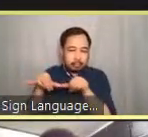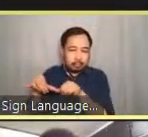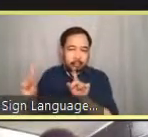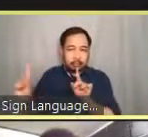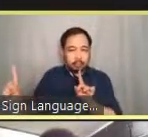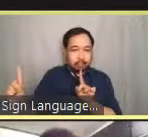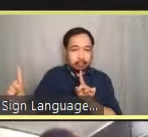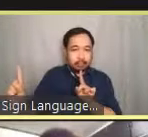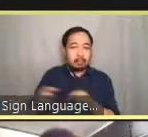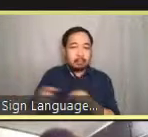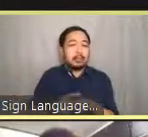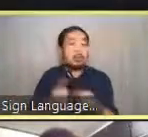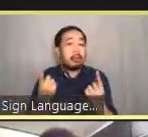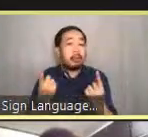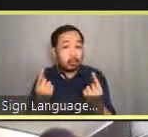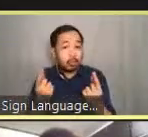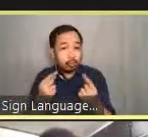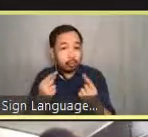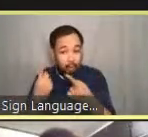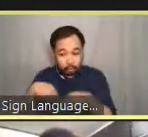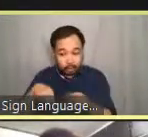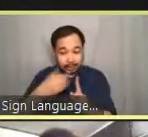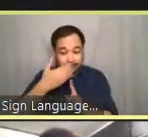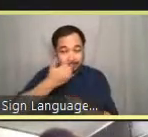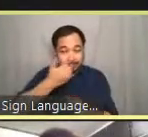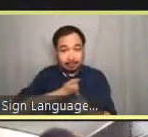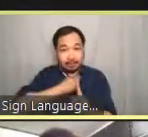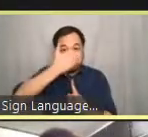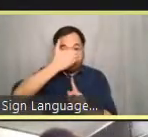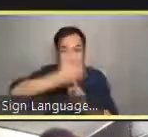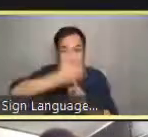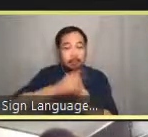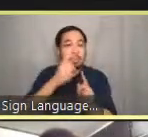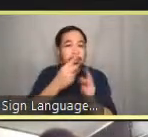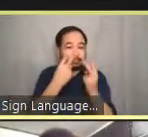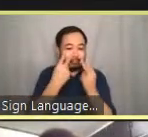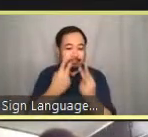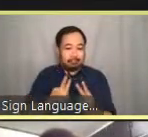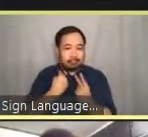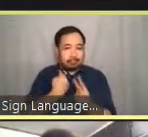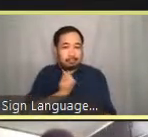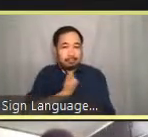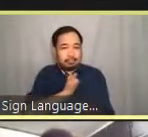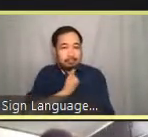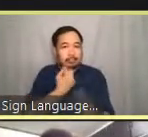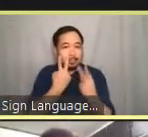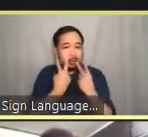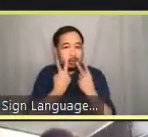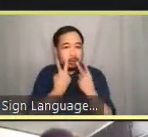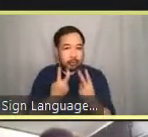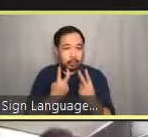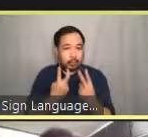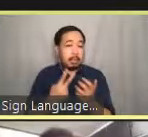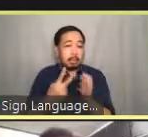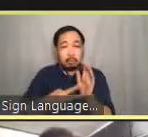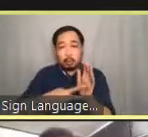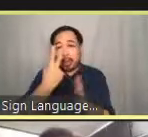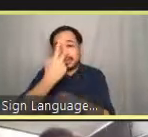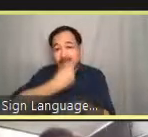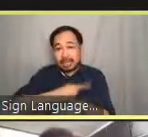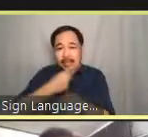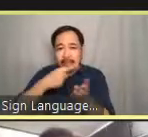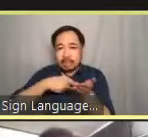What you need to do during that to do self-monitoring. Yung gagawin mo. Check ng iyong